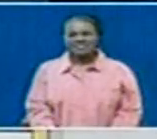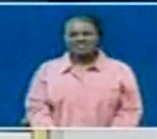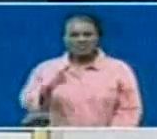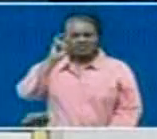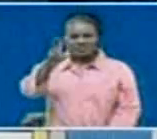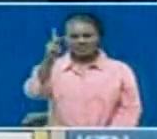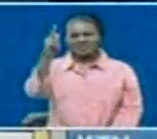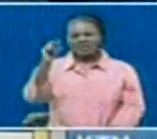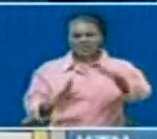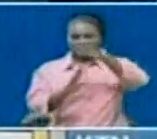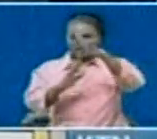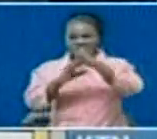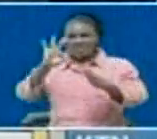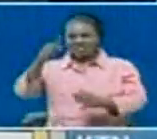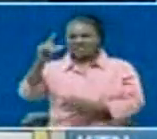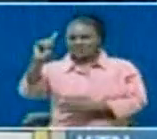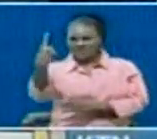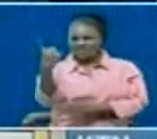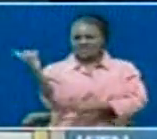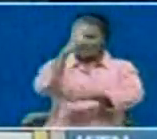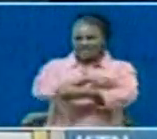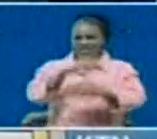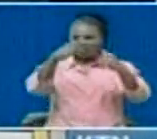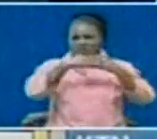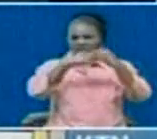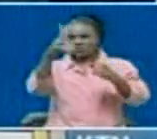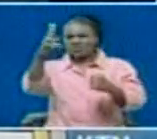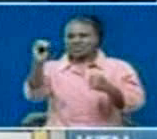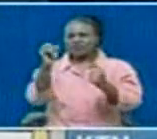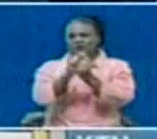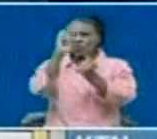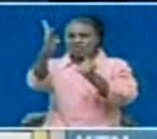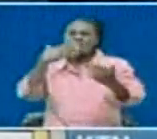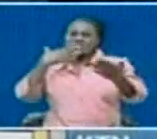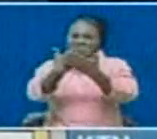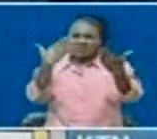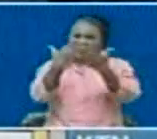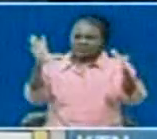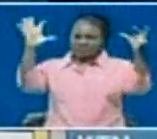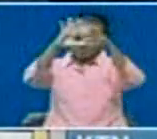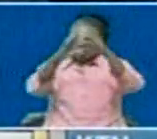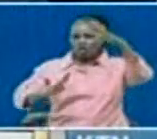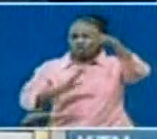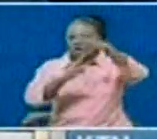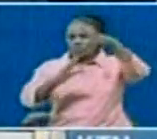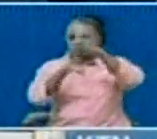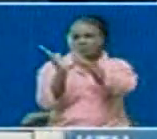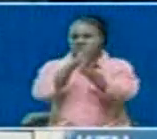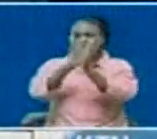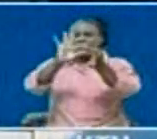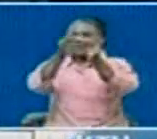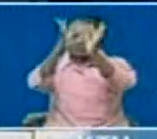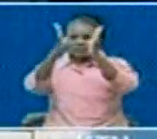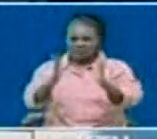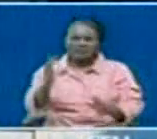You're watching KTN Prime. It is the 31st day of July 2014. Many thanks for joining us. Let's look at the top stories today. Our sign language